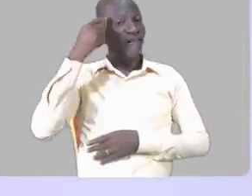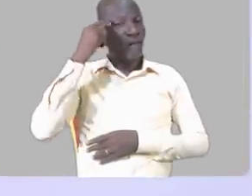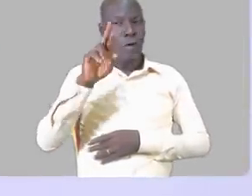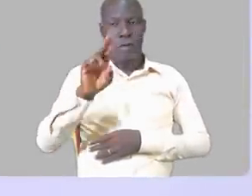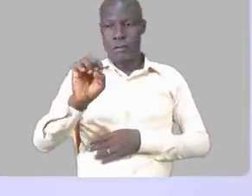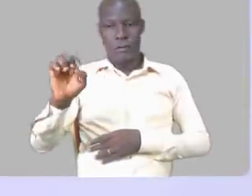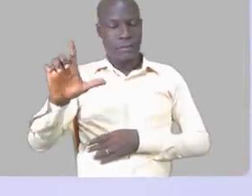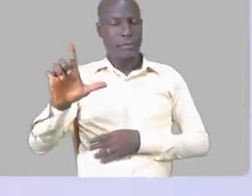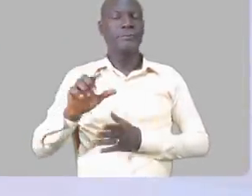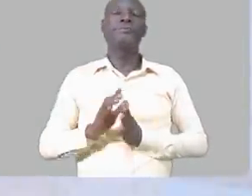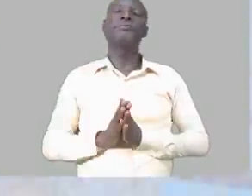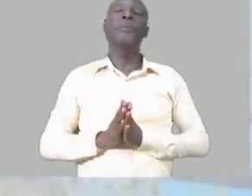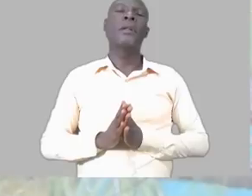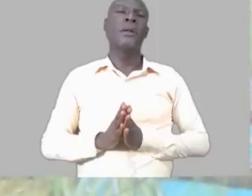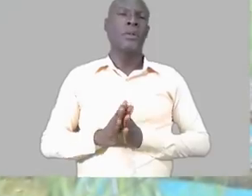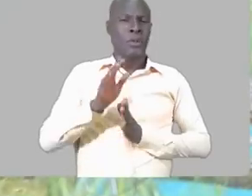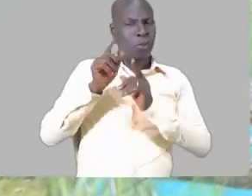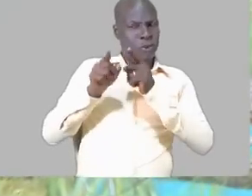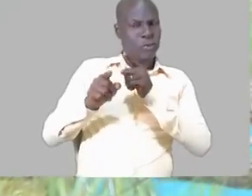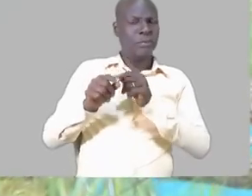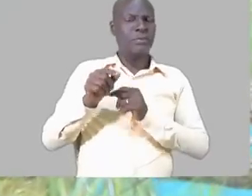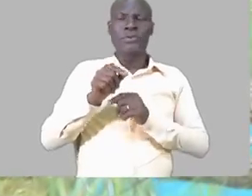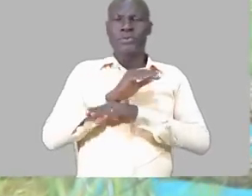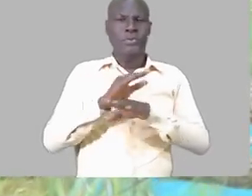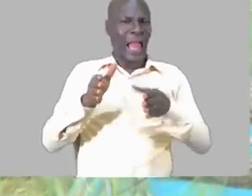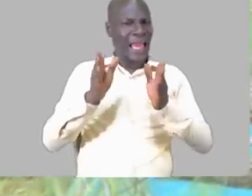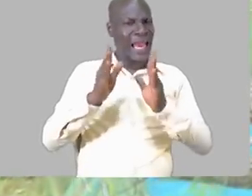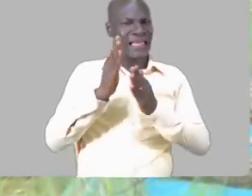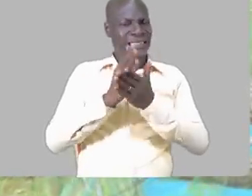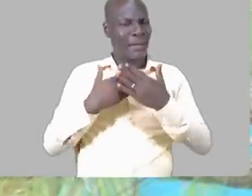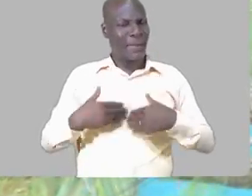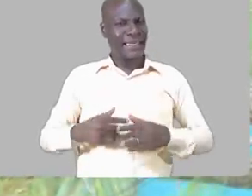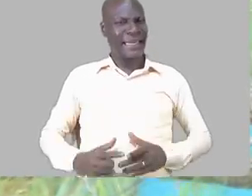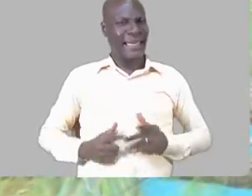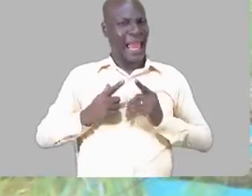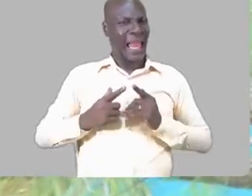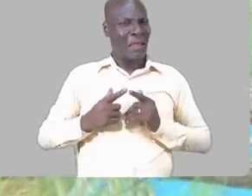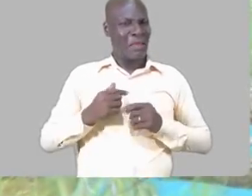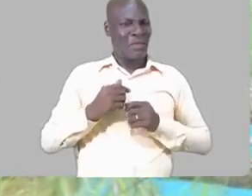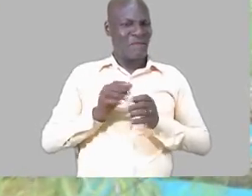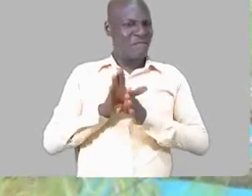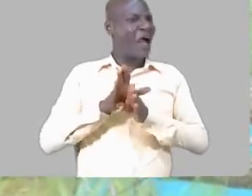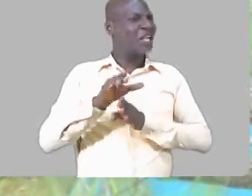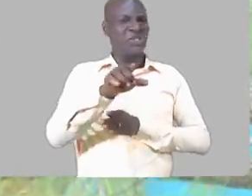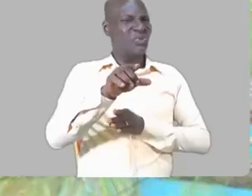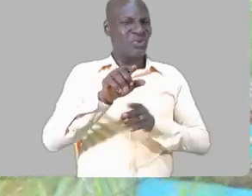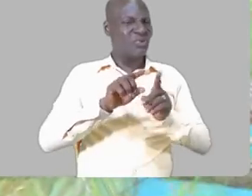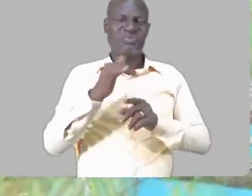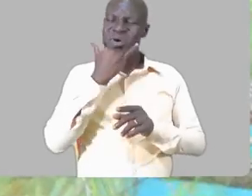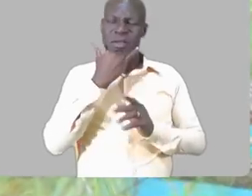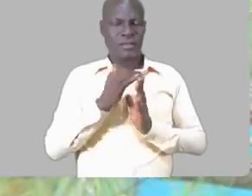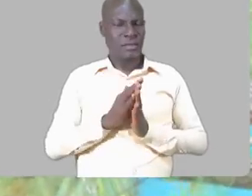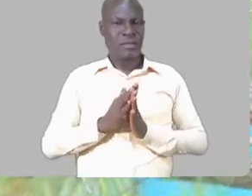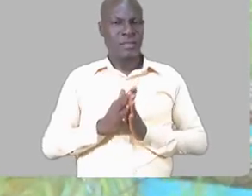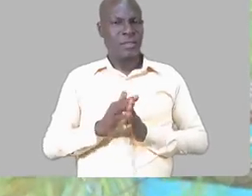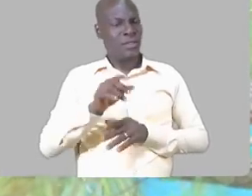sautu a ema obi abra bo a wo bono enfo so ema wo nkoye de ensasa wo ye wo da wani